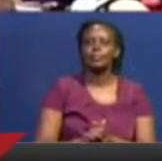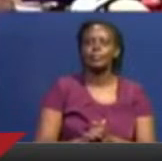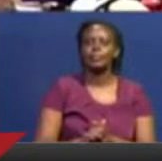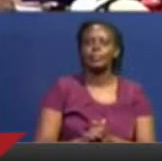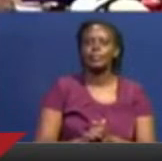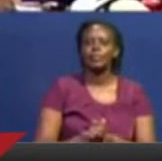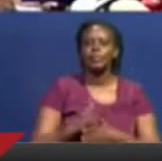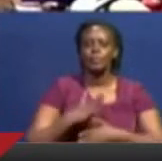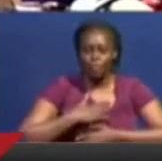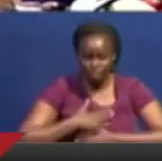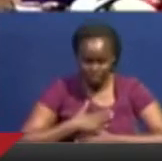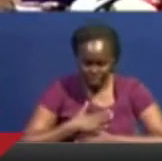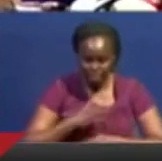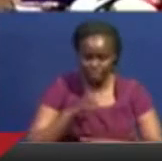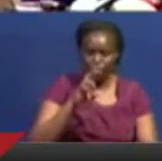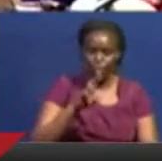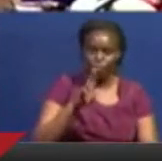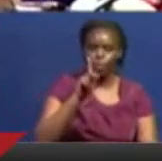Roko?